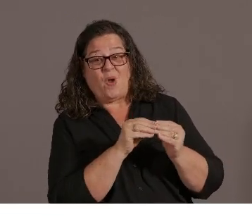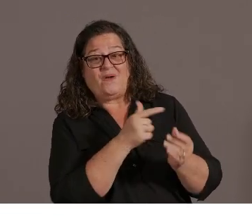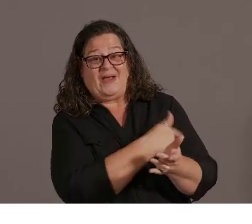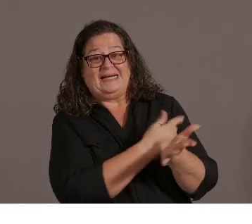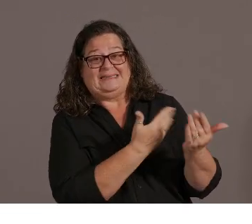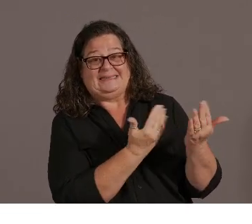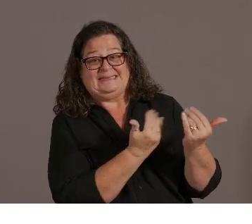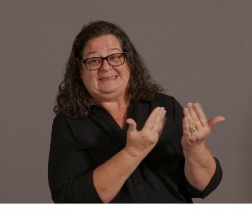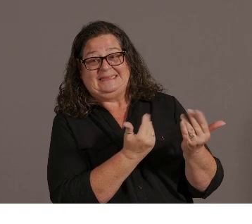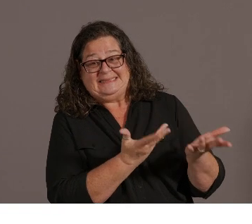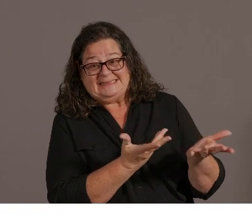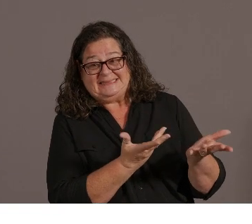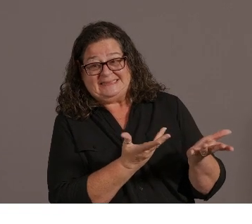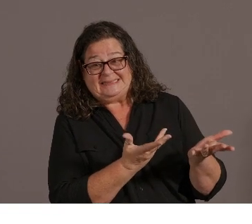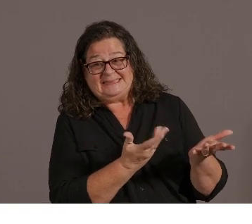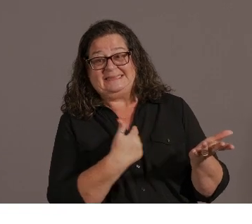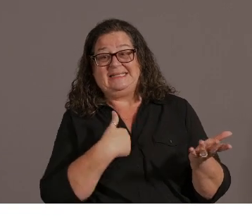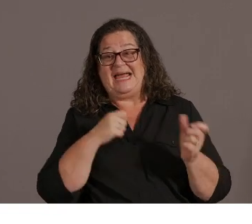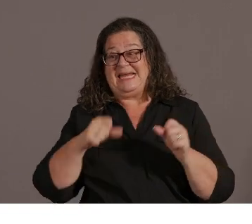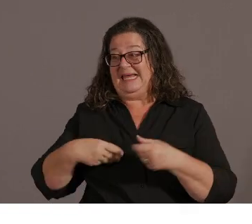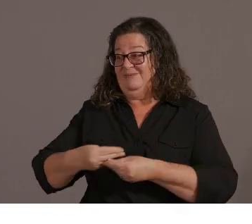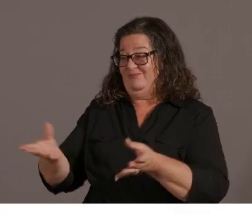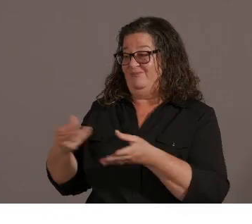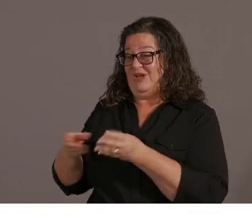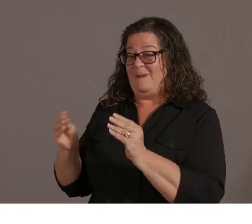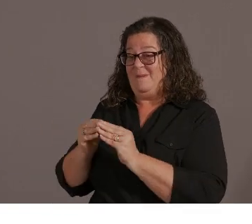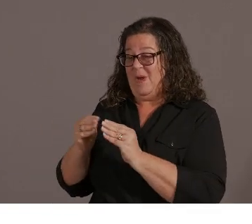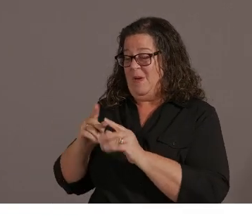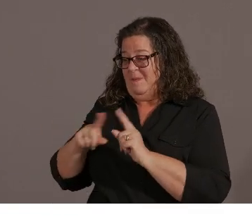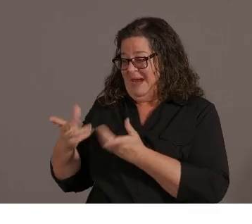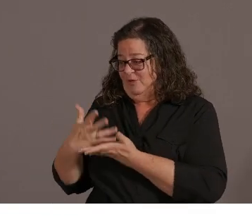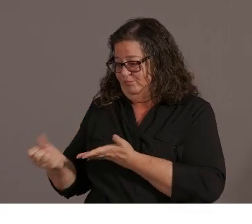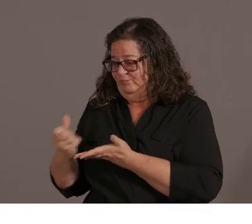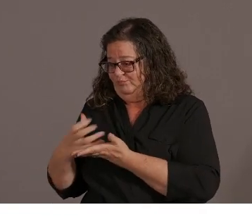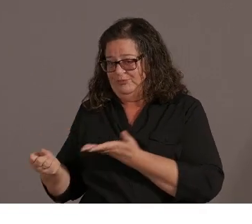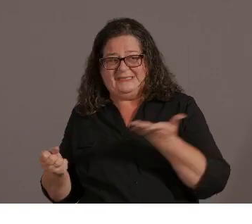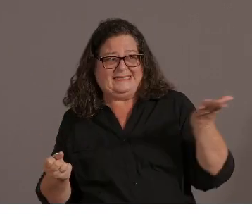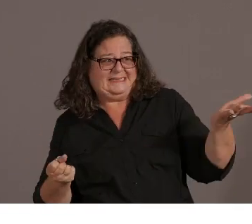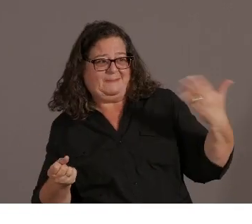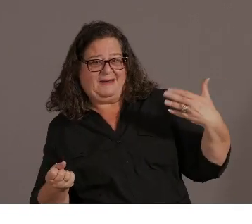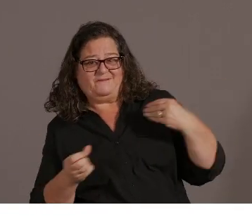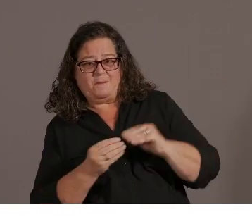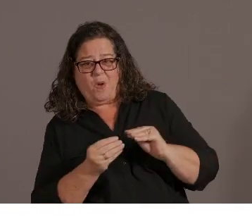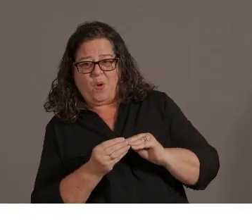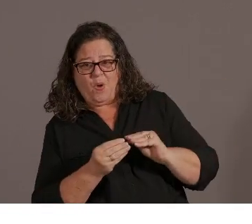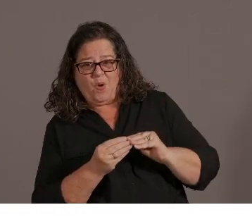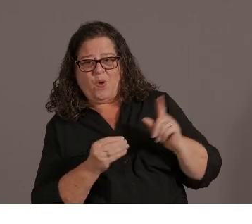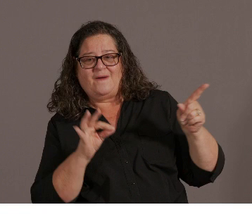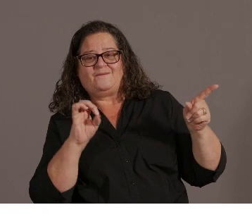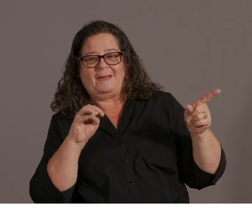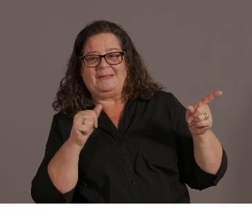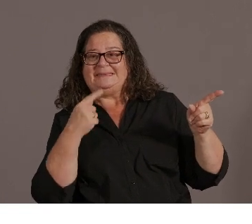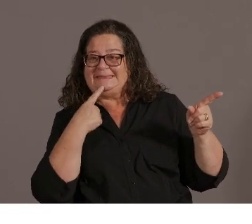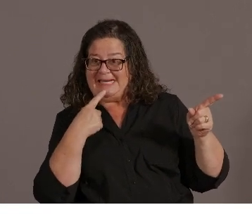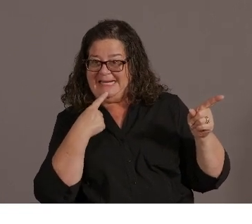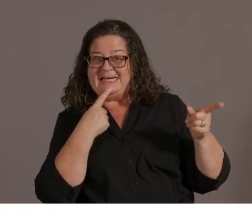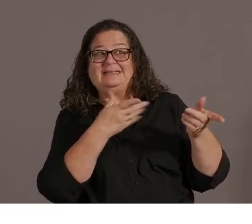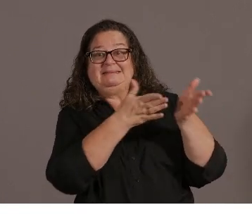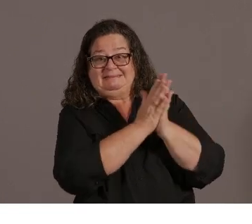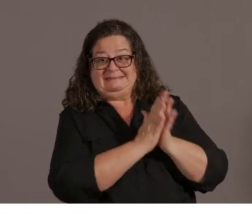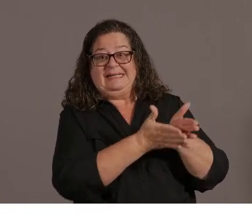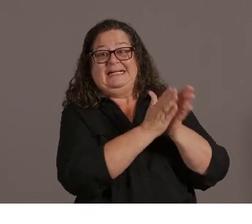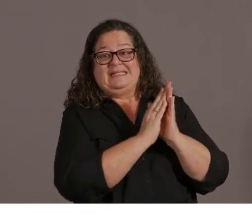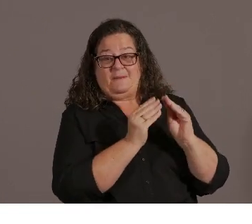capacity. And at their direction, we have put in multiple requests for that additional vaccine, and every time our request has been